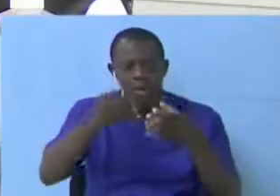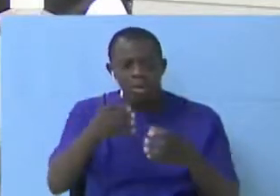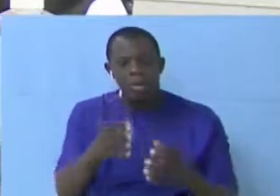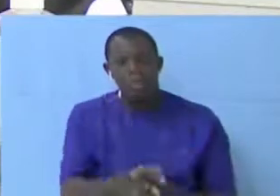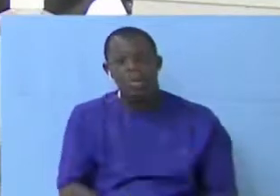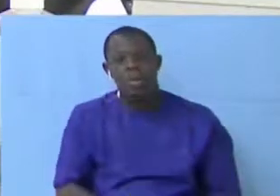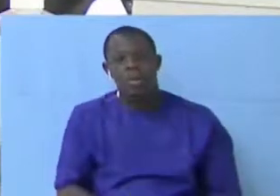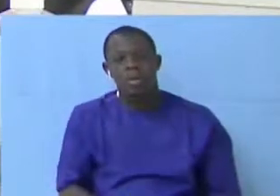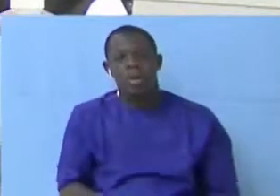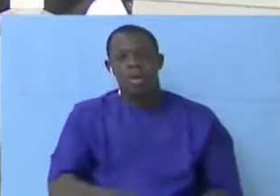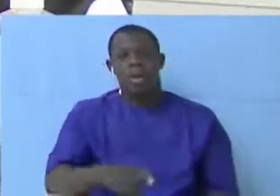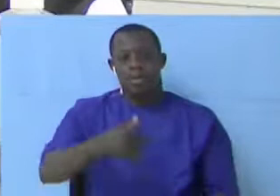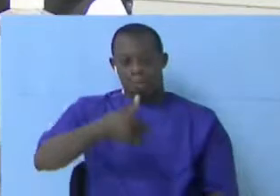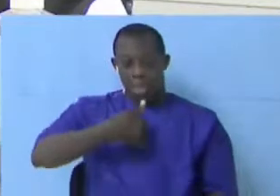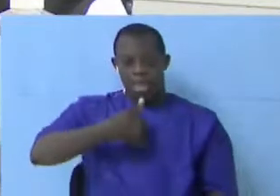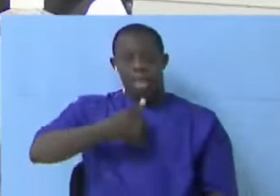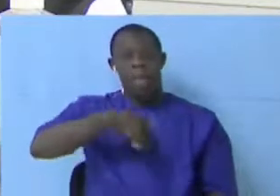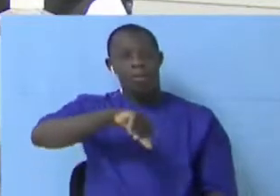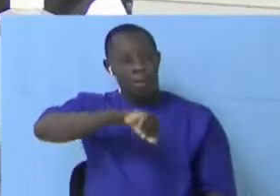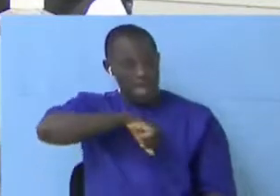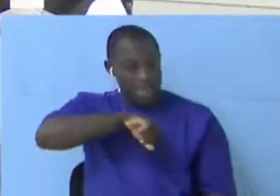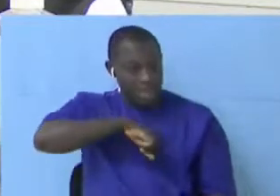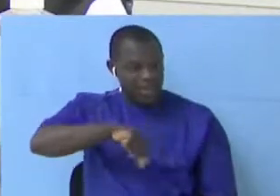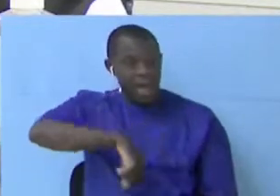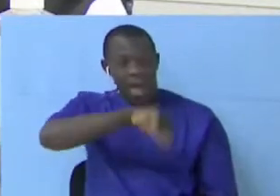Me and my staff, we protest.